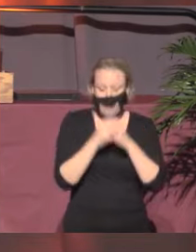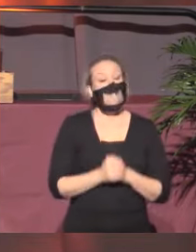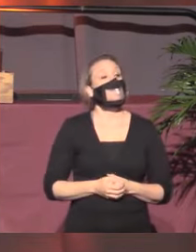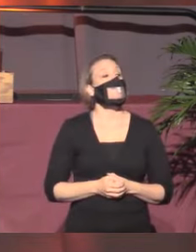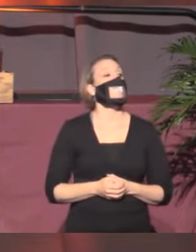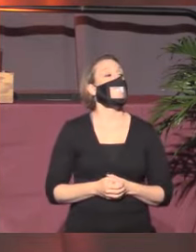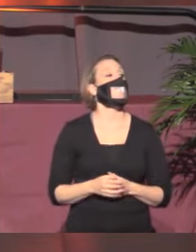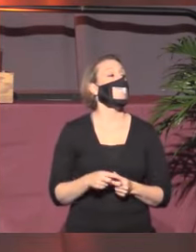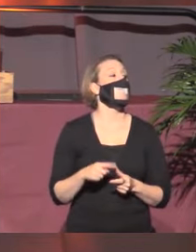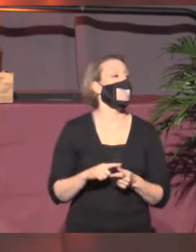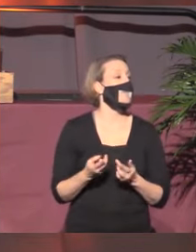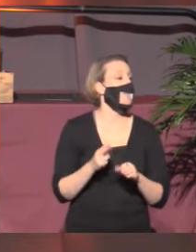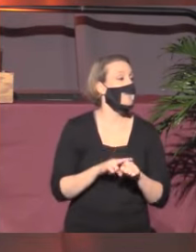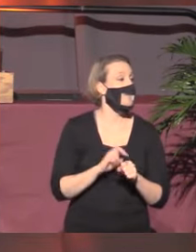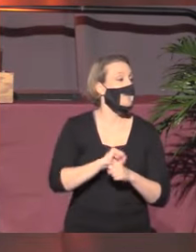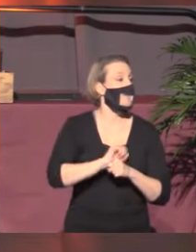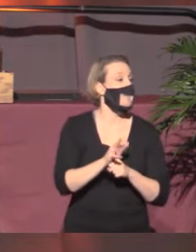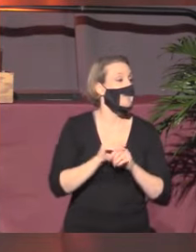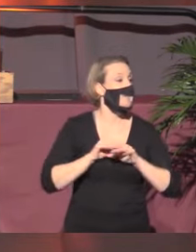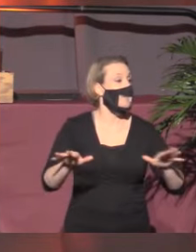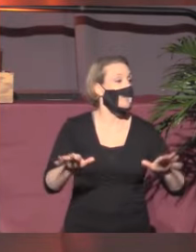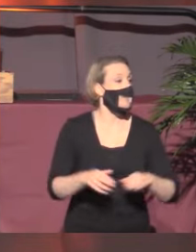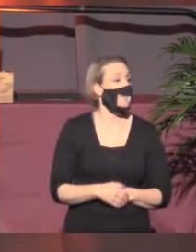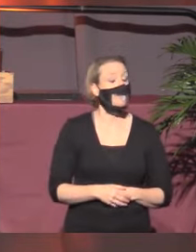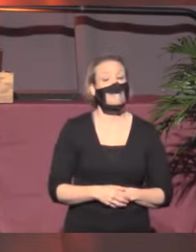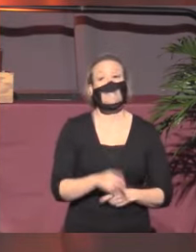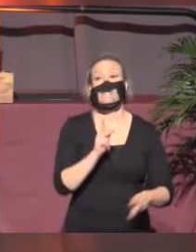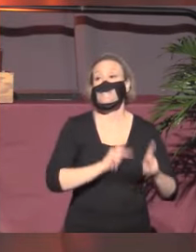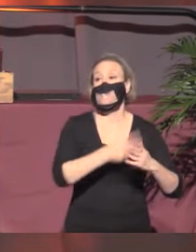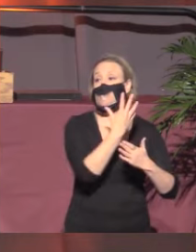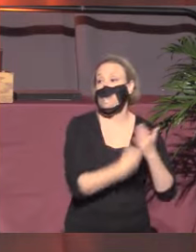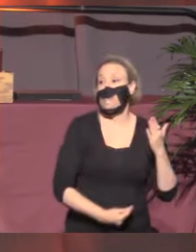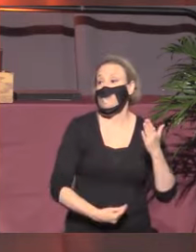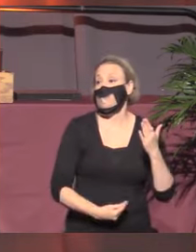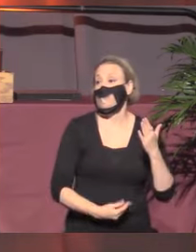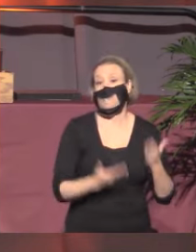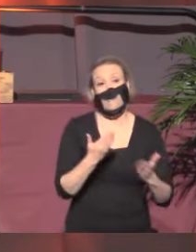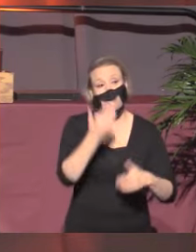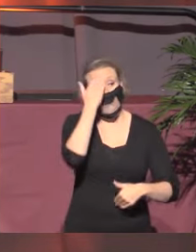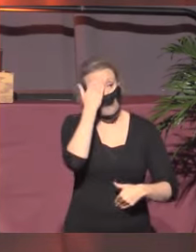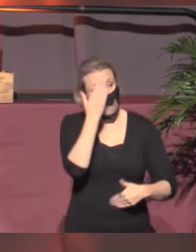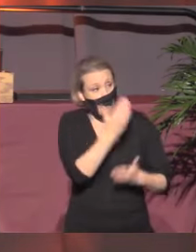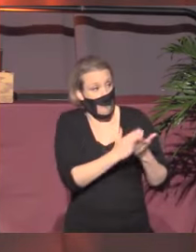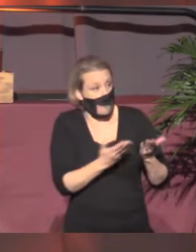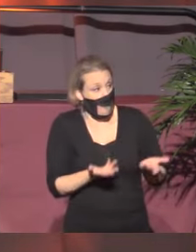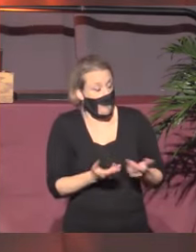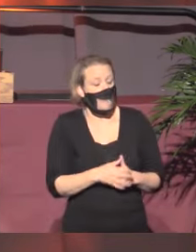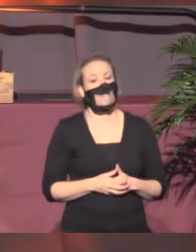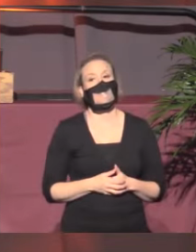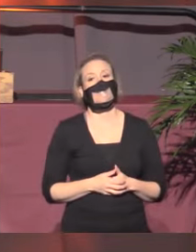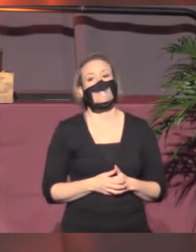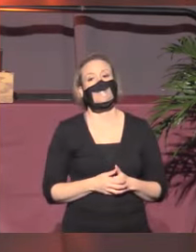COVID-19 hit. Lives were lost. Some you knew. The ability to connect with another